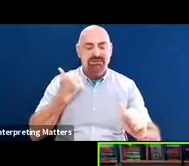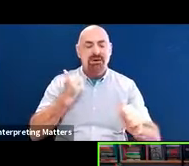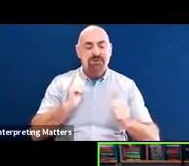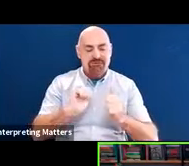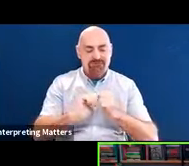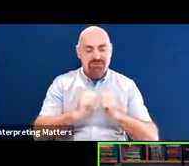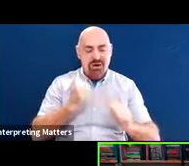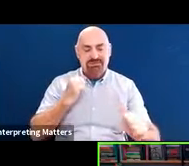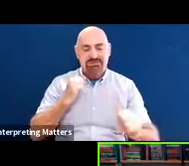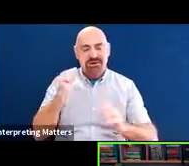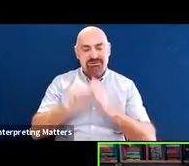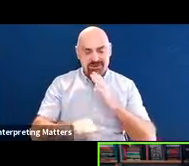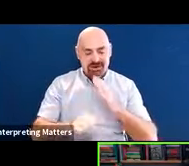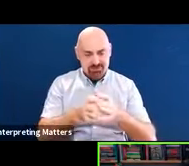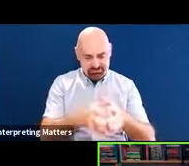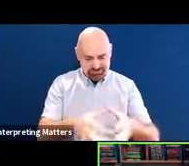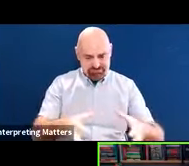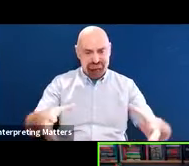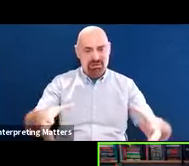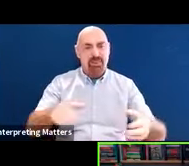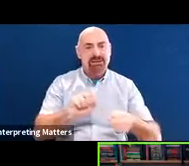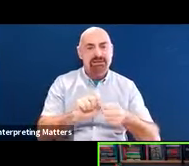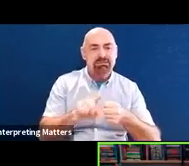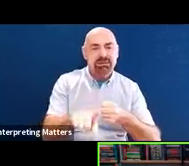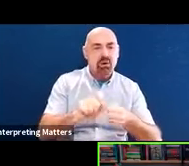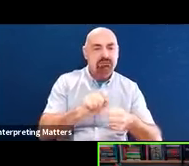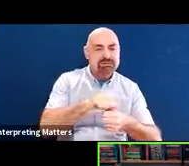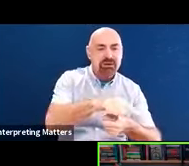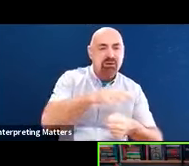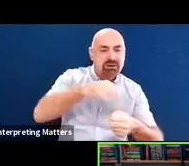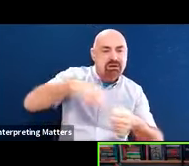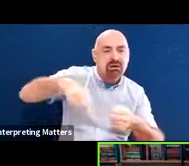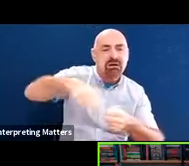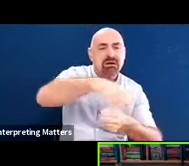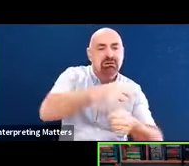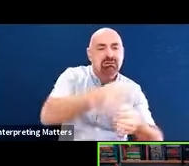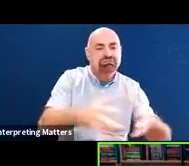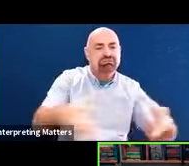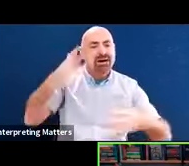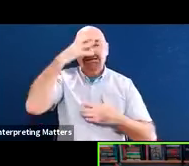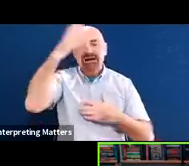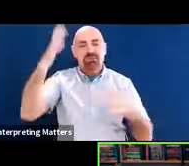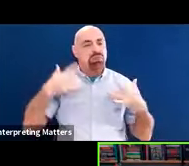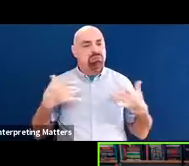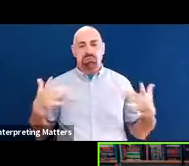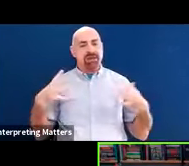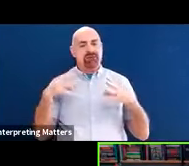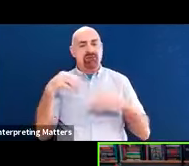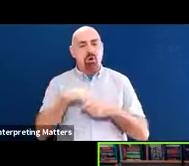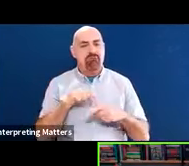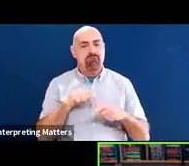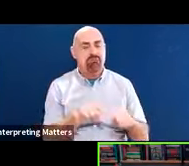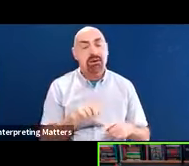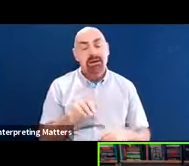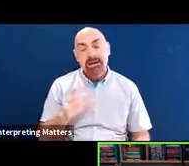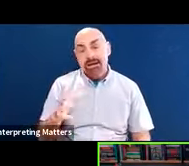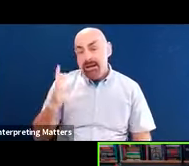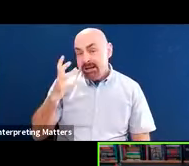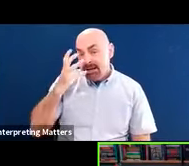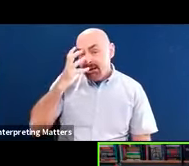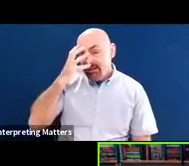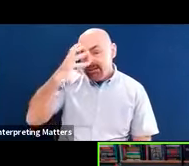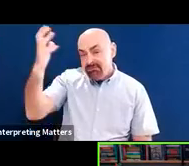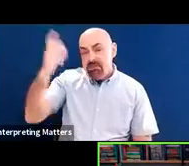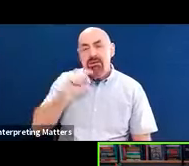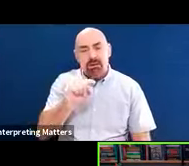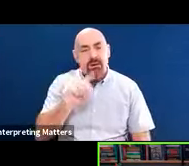startups tend to spin off across the established enterprises or the skill that's there. So I guess the answer is, you know, what governments can do when you're not thinking about poor